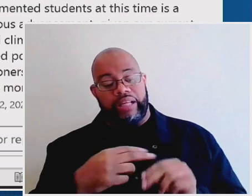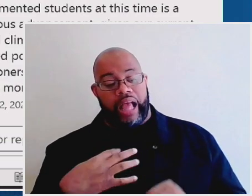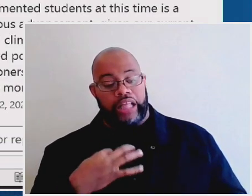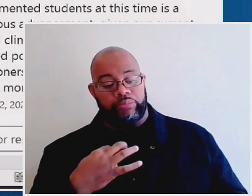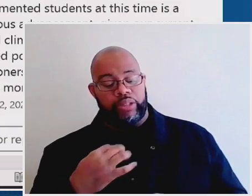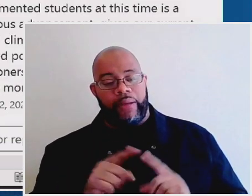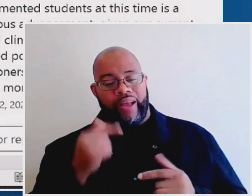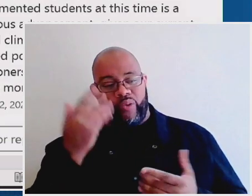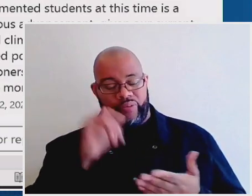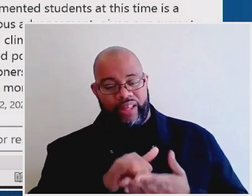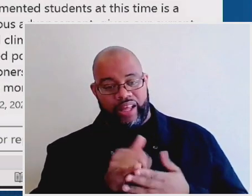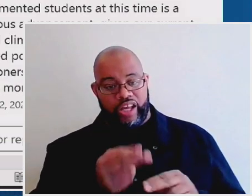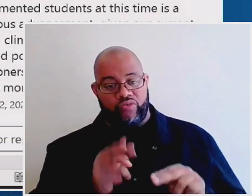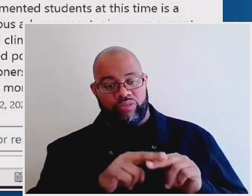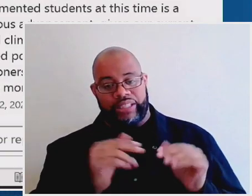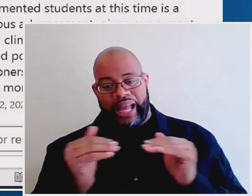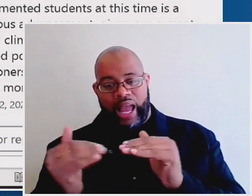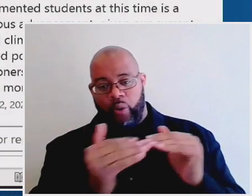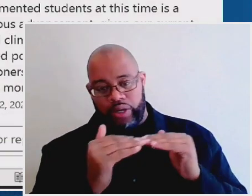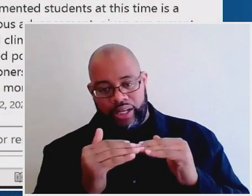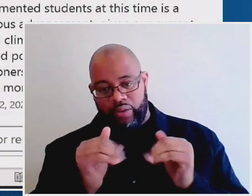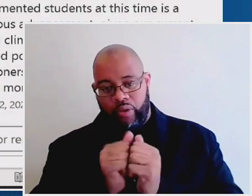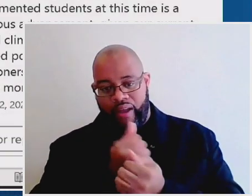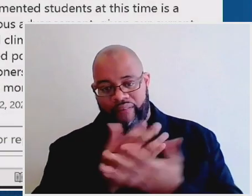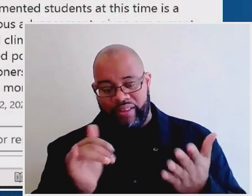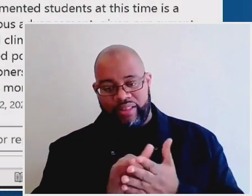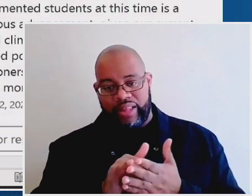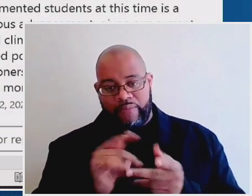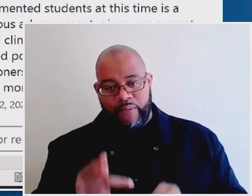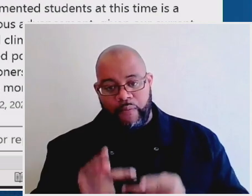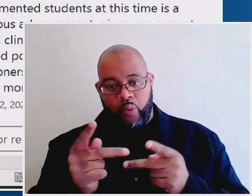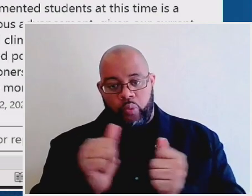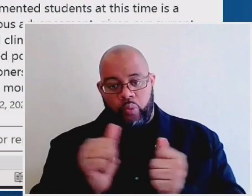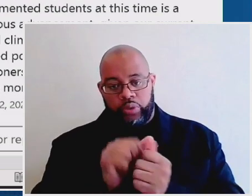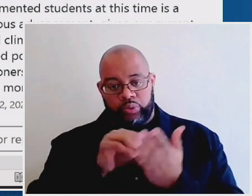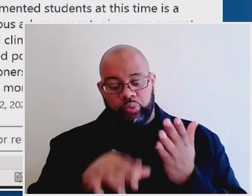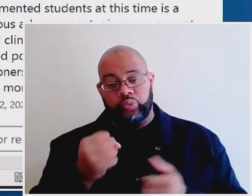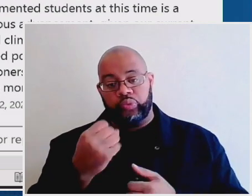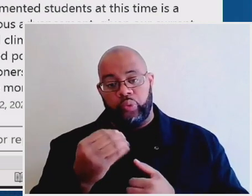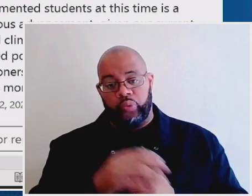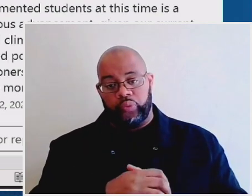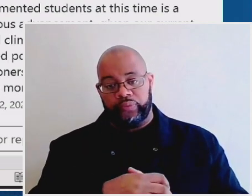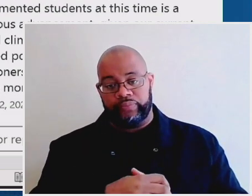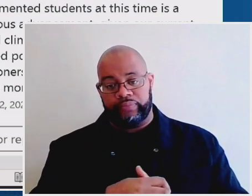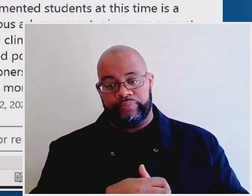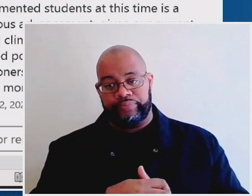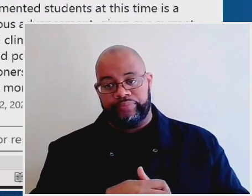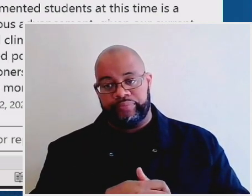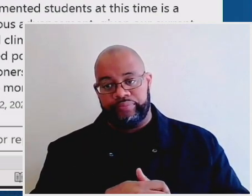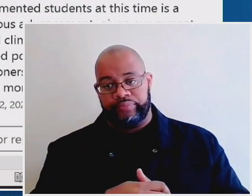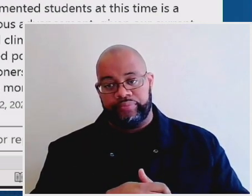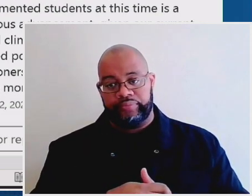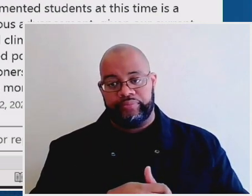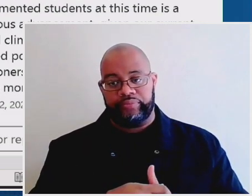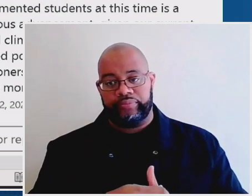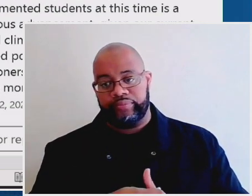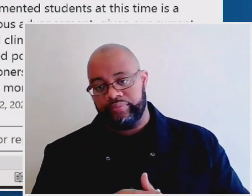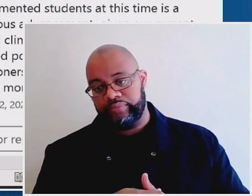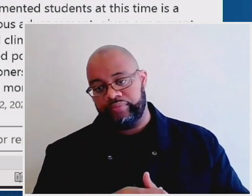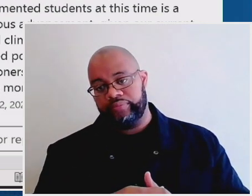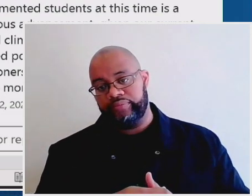it increases equity with everything that is proposed with students. And so, I don't